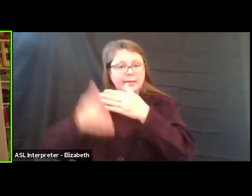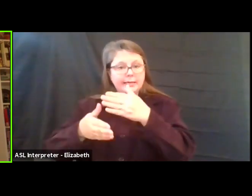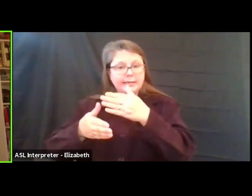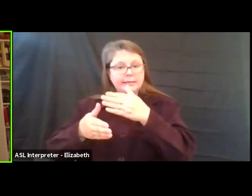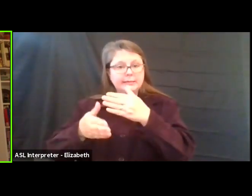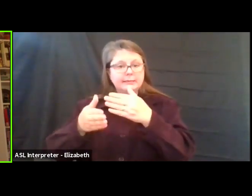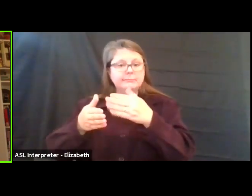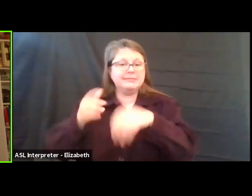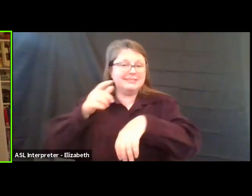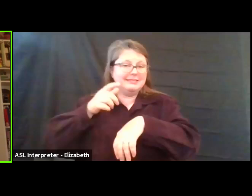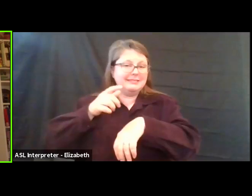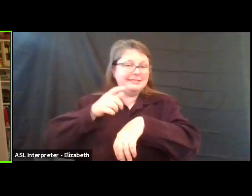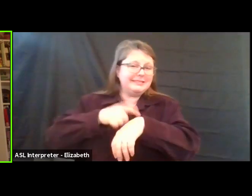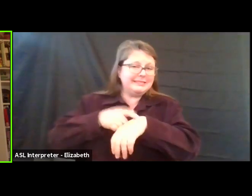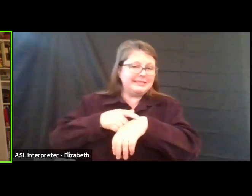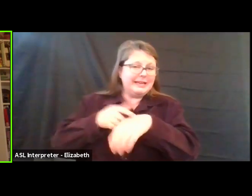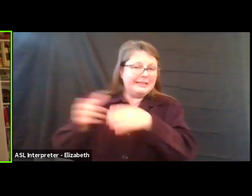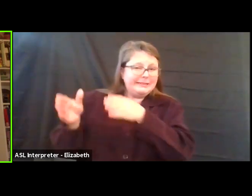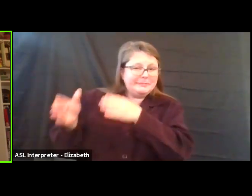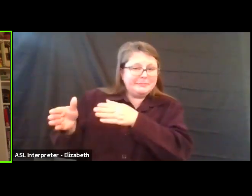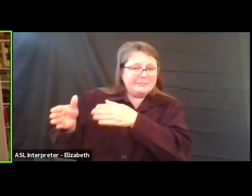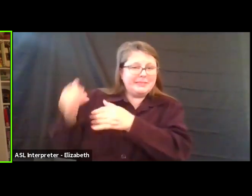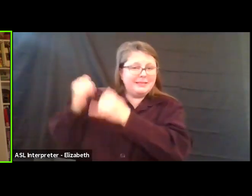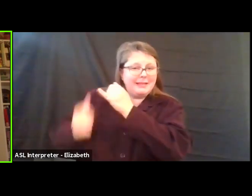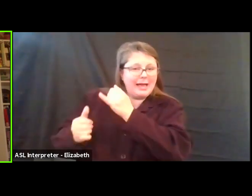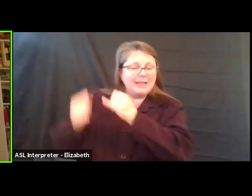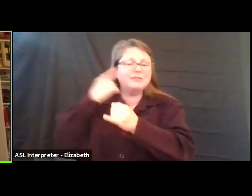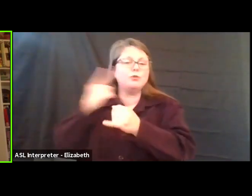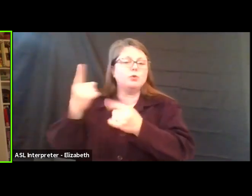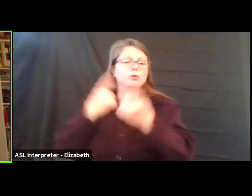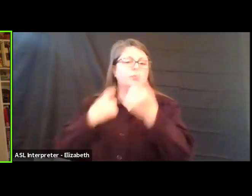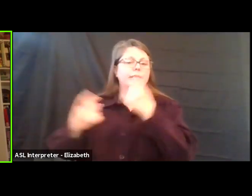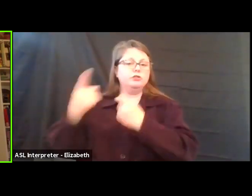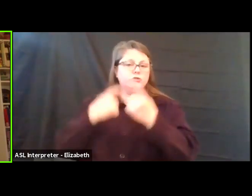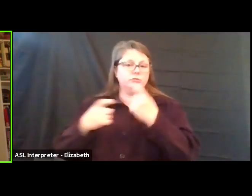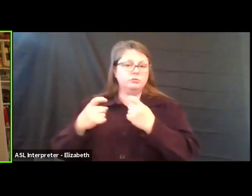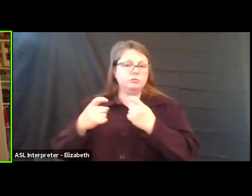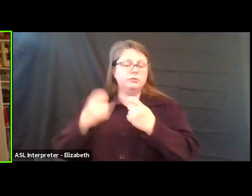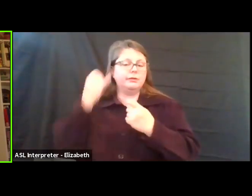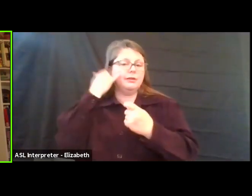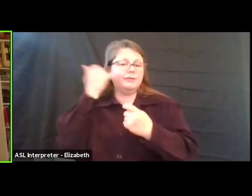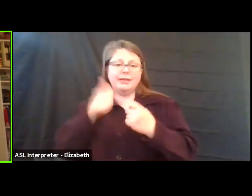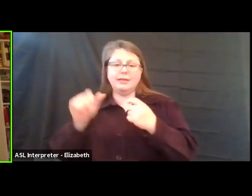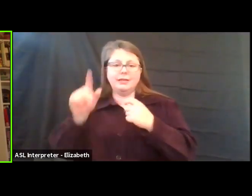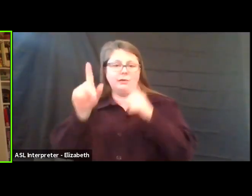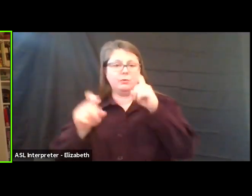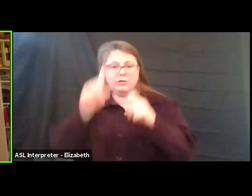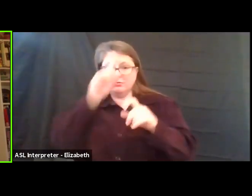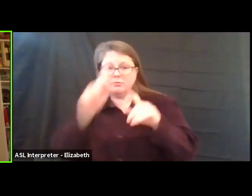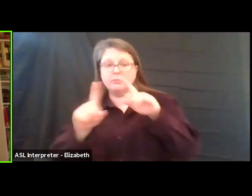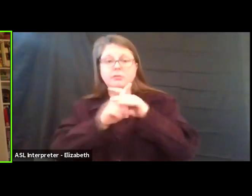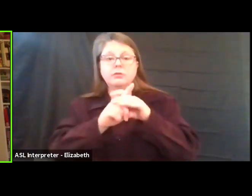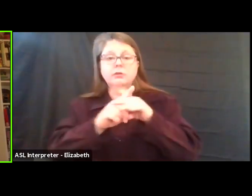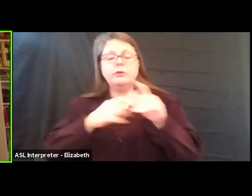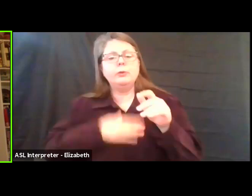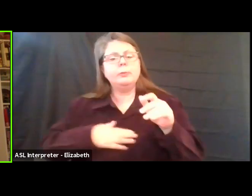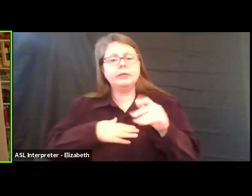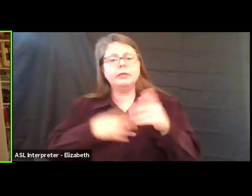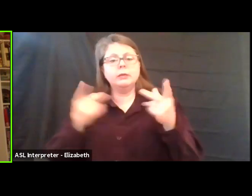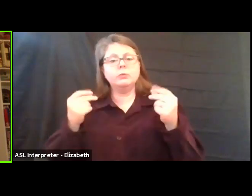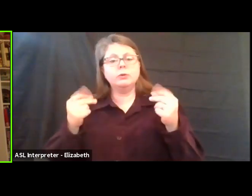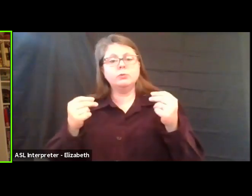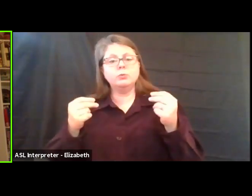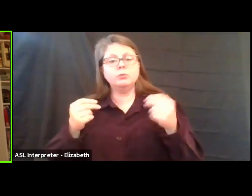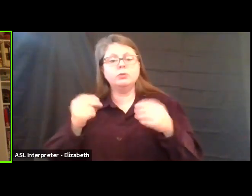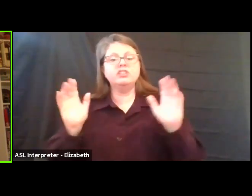period. If you have any questions that arise during the presentation, please enter those in the chat or comments box. You can type